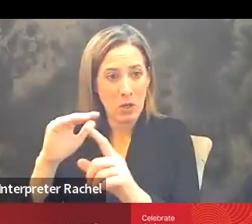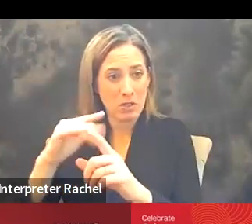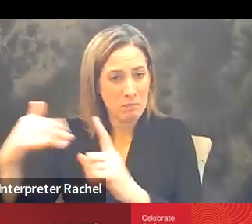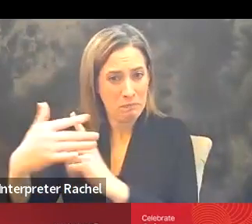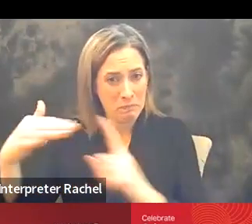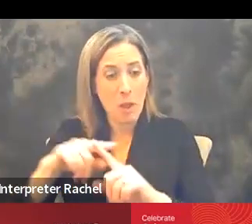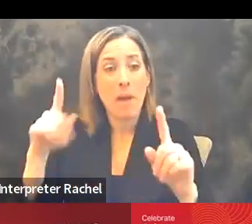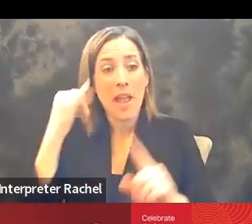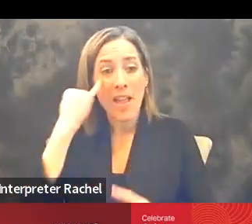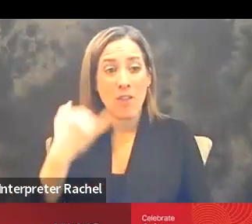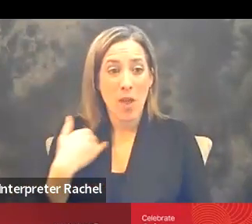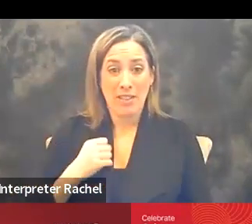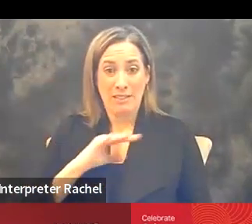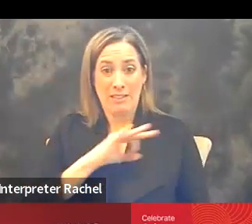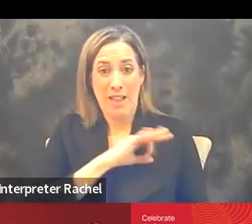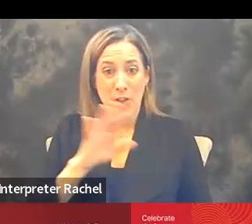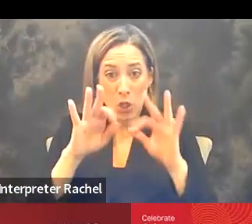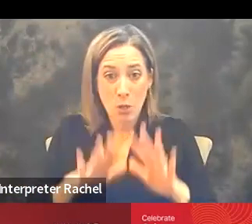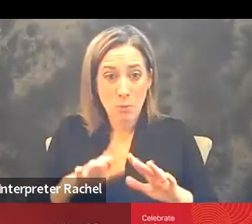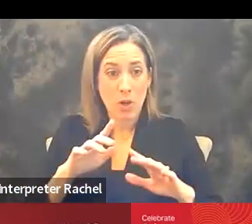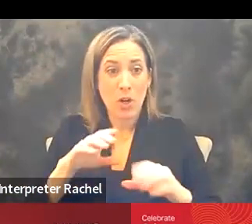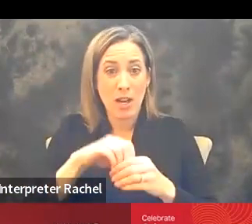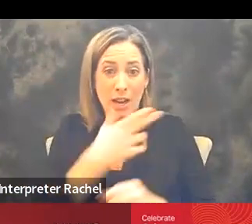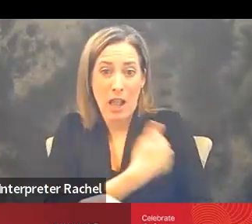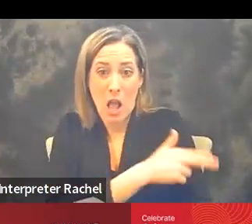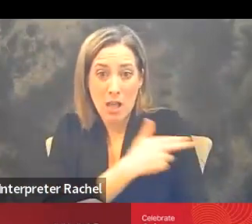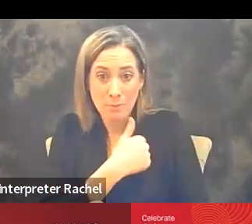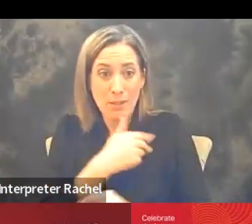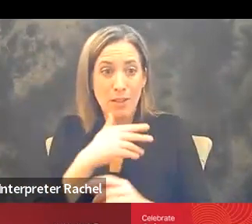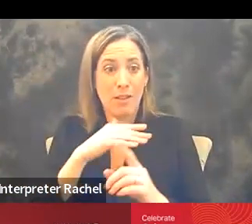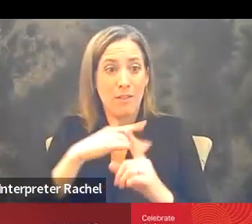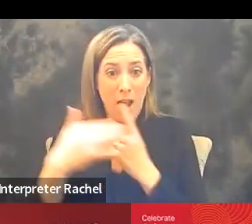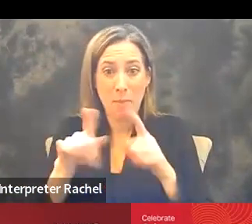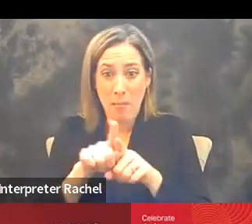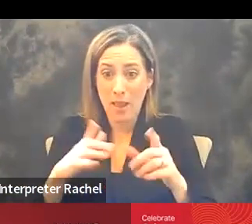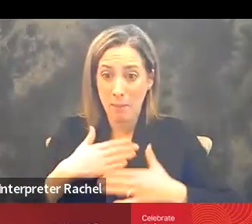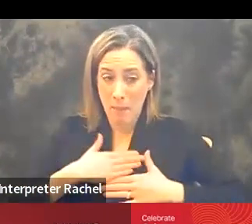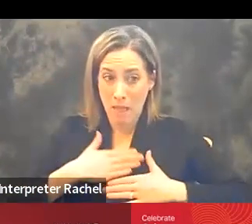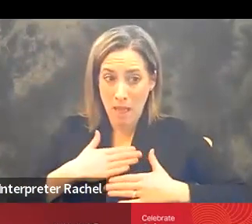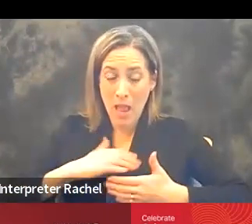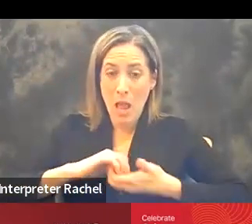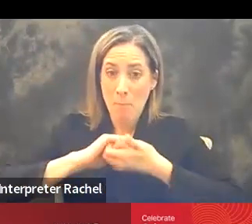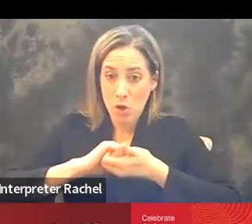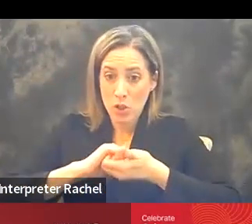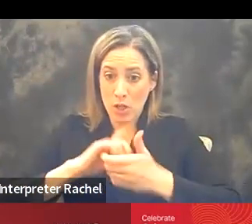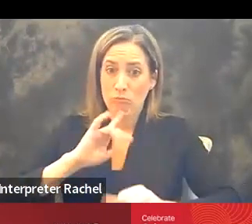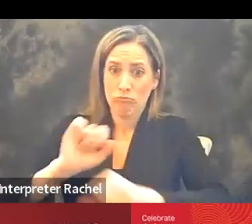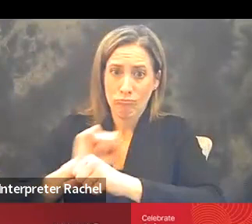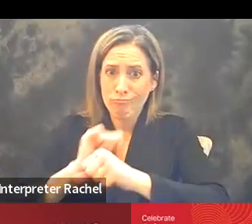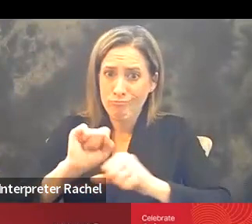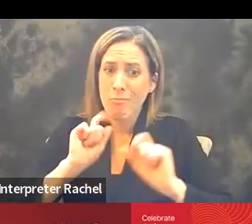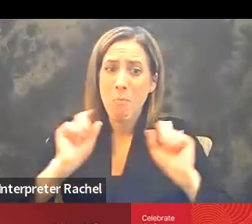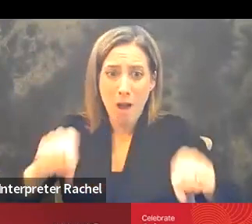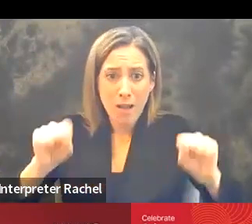you have staff interpreters in a hospital setting like this one, that kind of partnership is truly possible. And